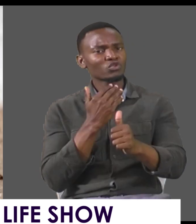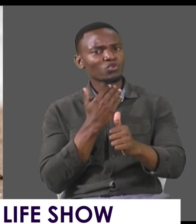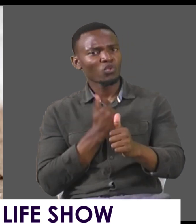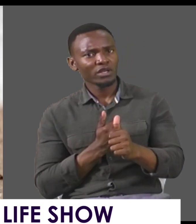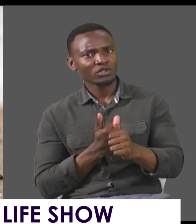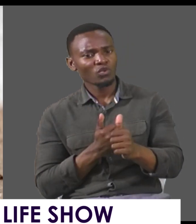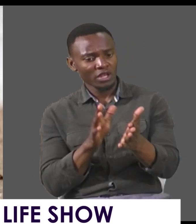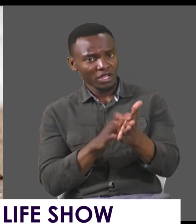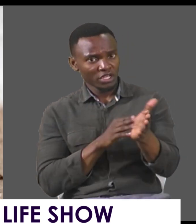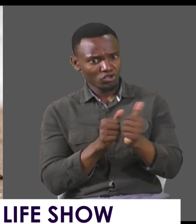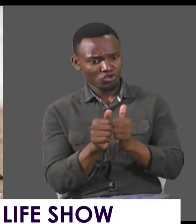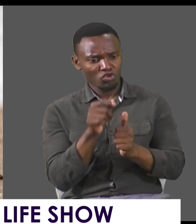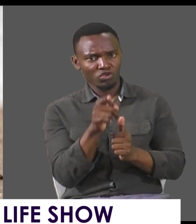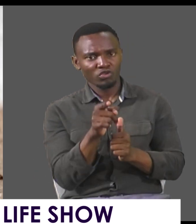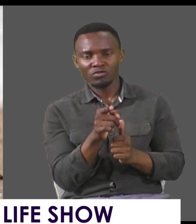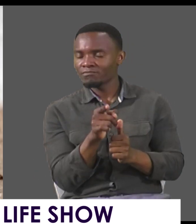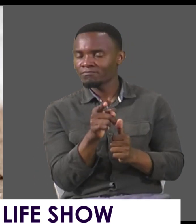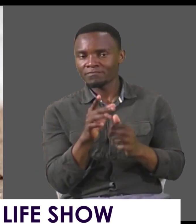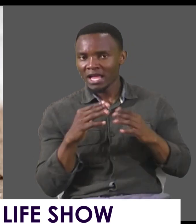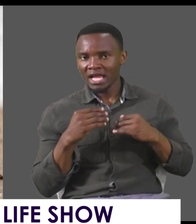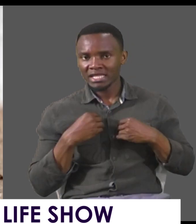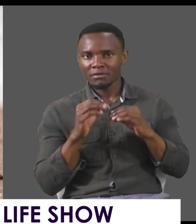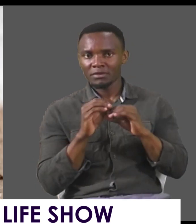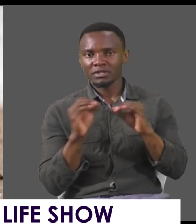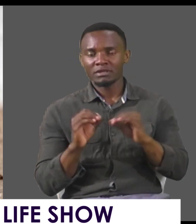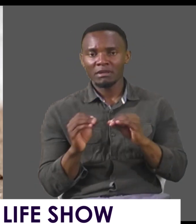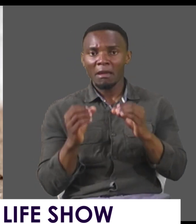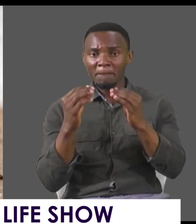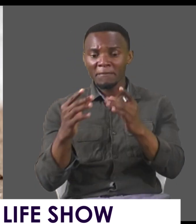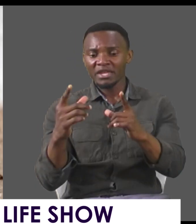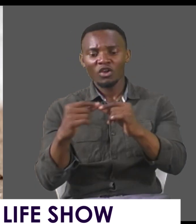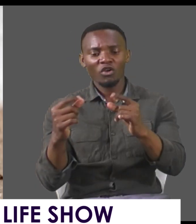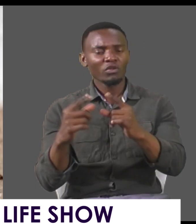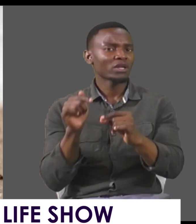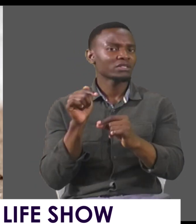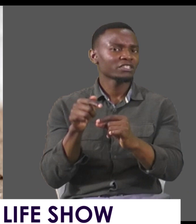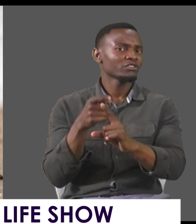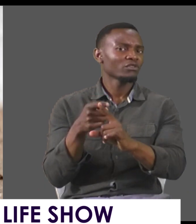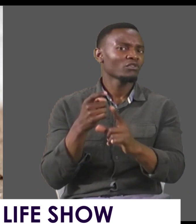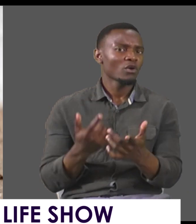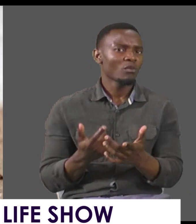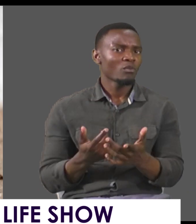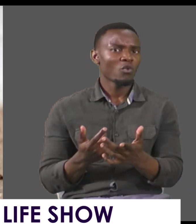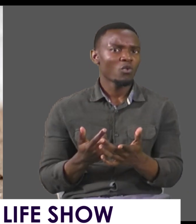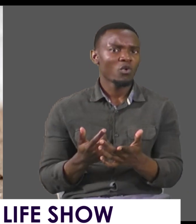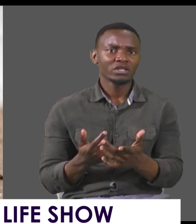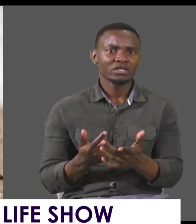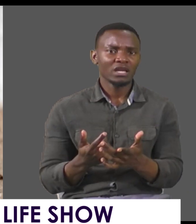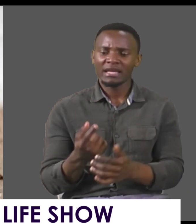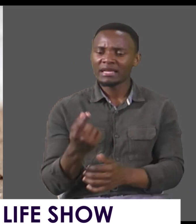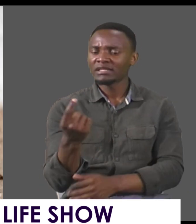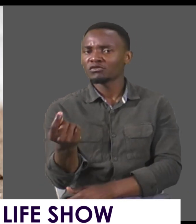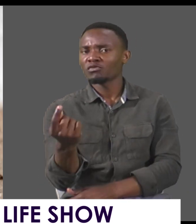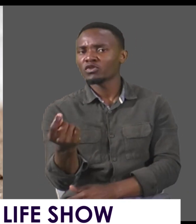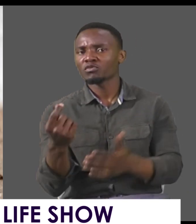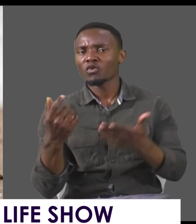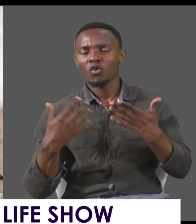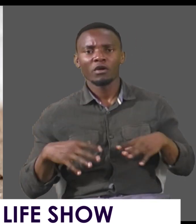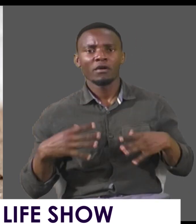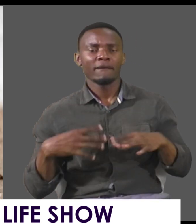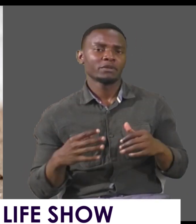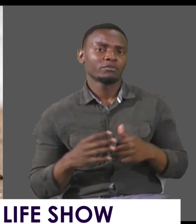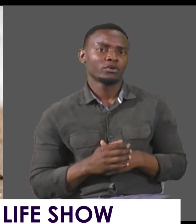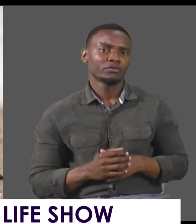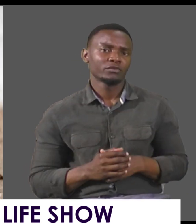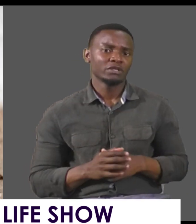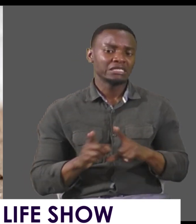are inferior words. Many of those words stem from inferior sources.